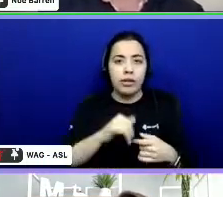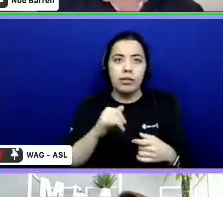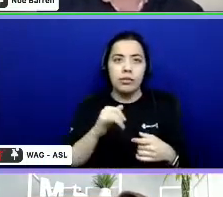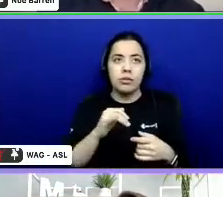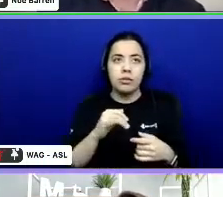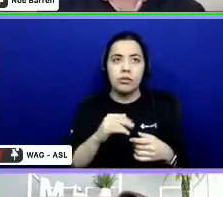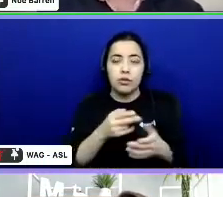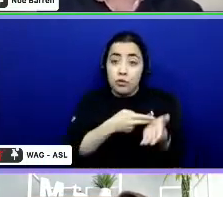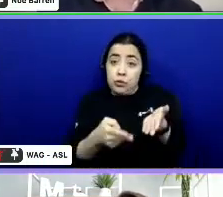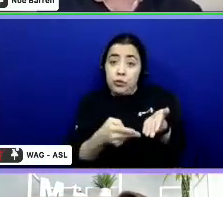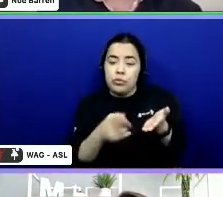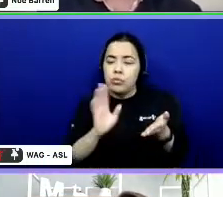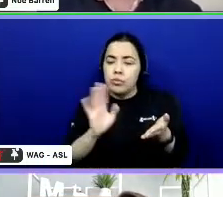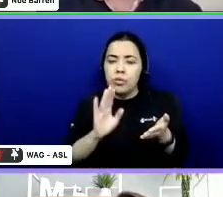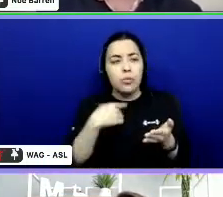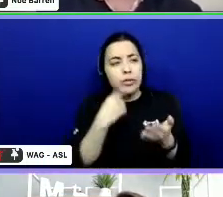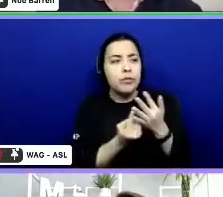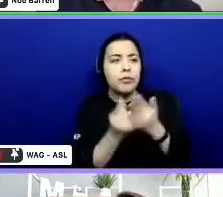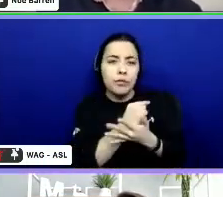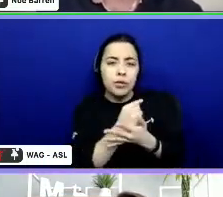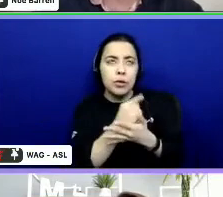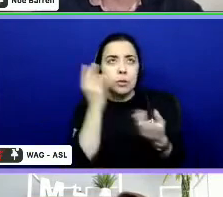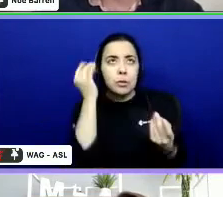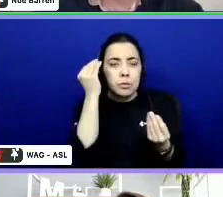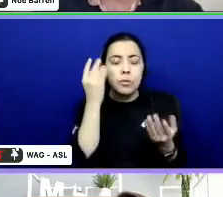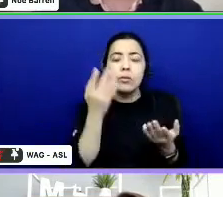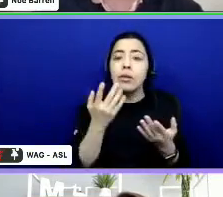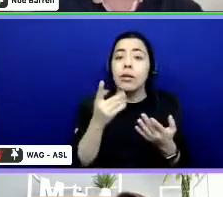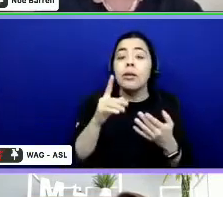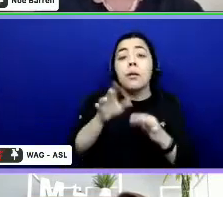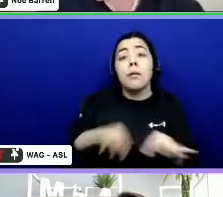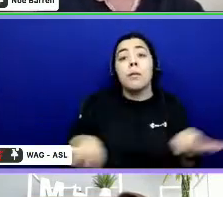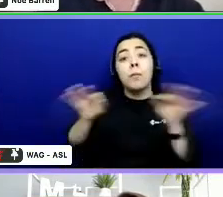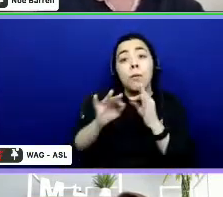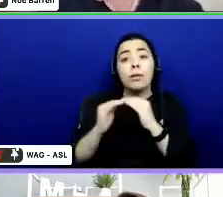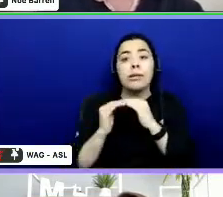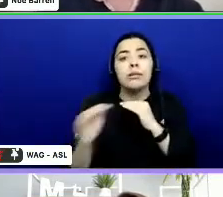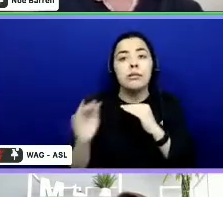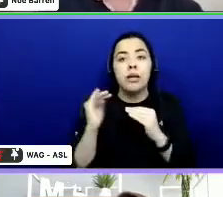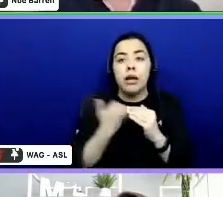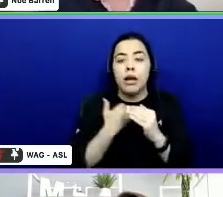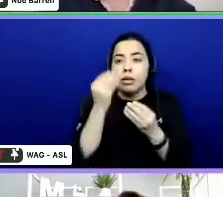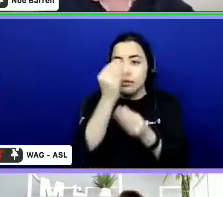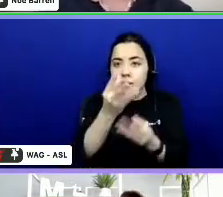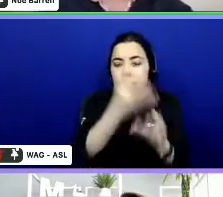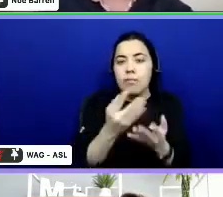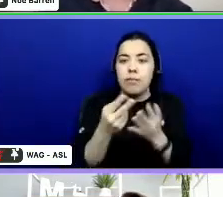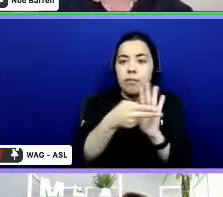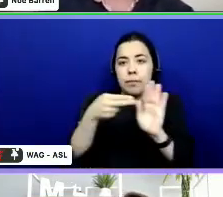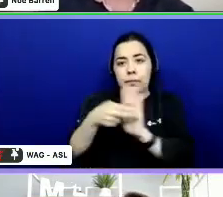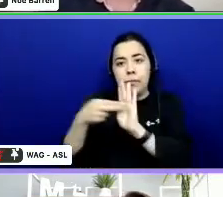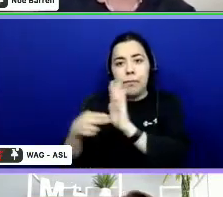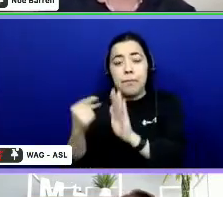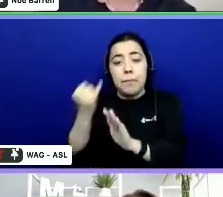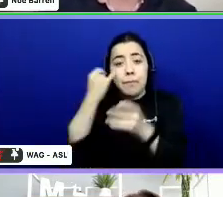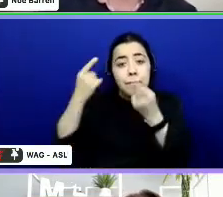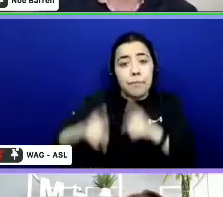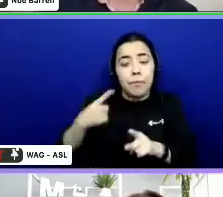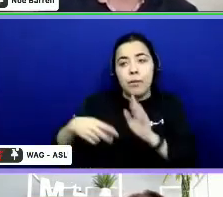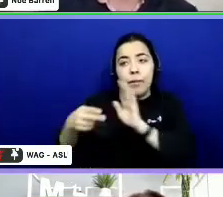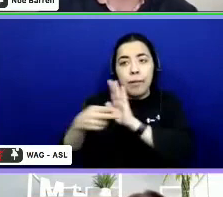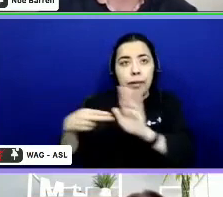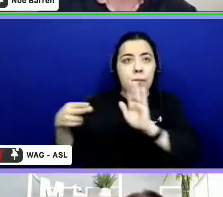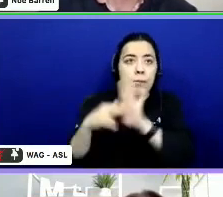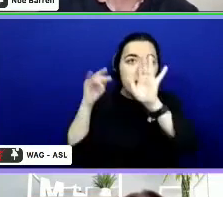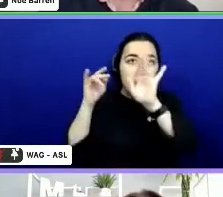source of truth. And also it matters that we have consistency in the way that our data is labeled. So if we've always labeled something